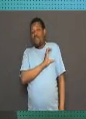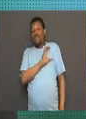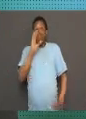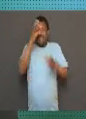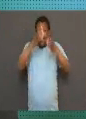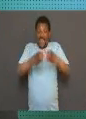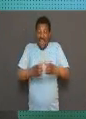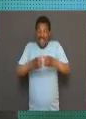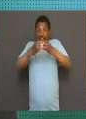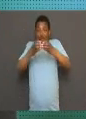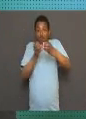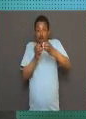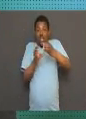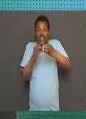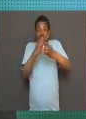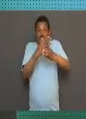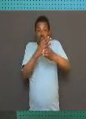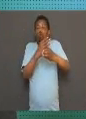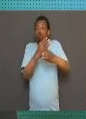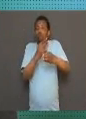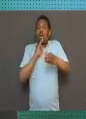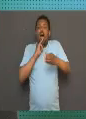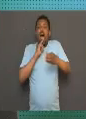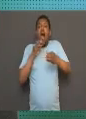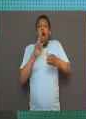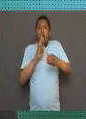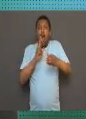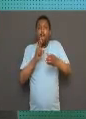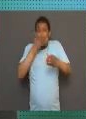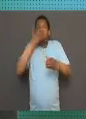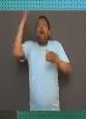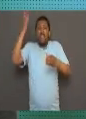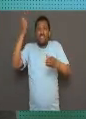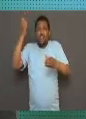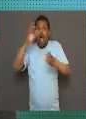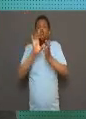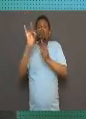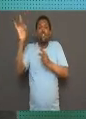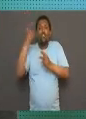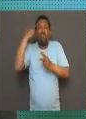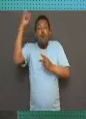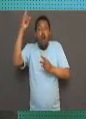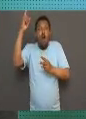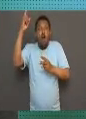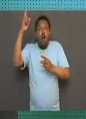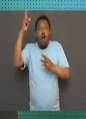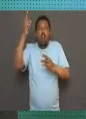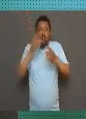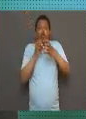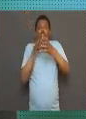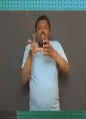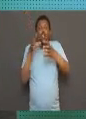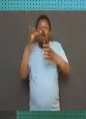Cylindrical projections are best suited for the projection of tropical